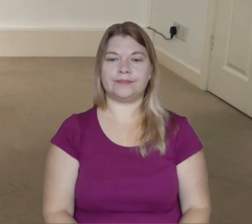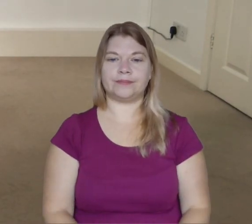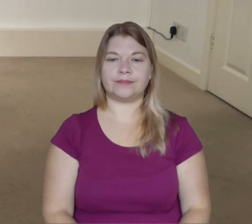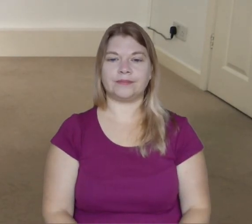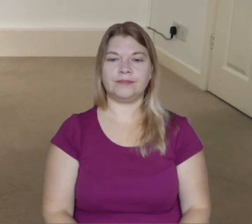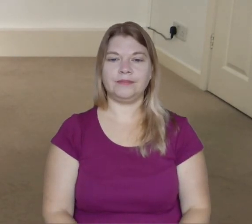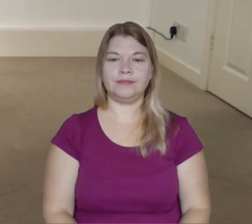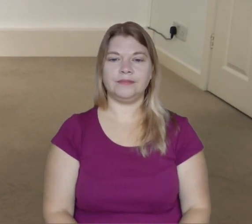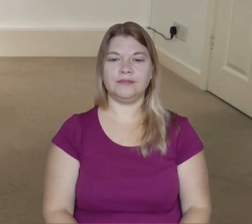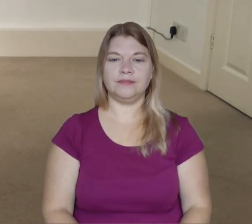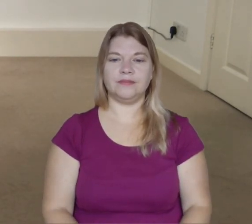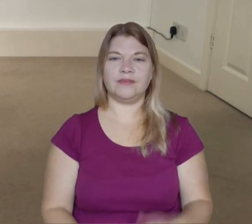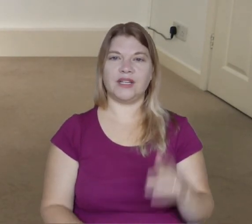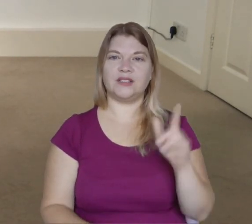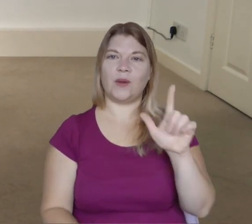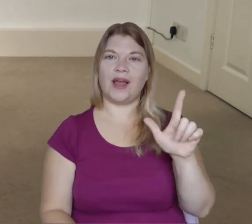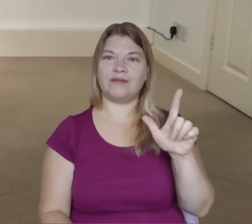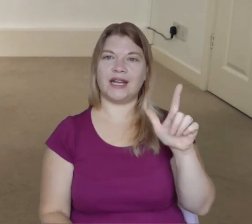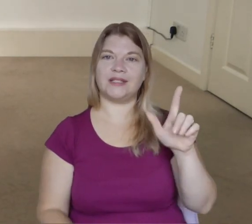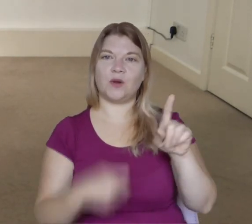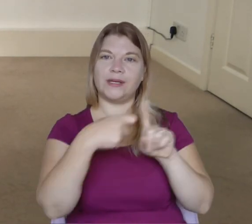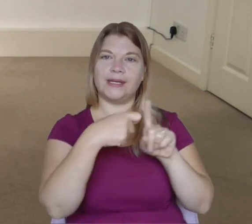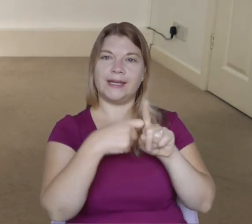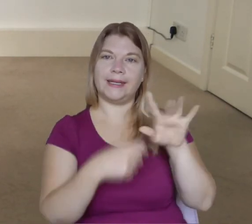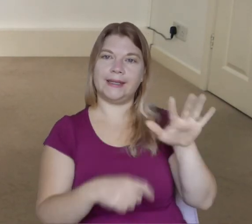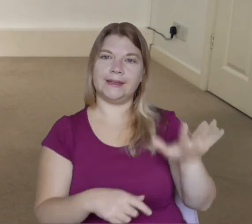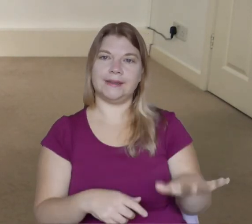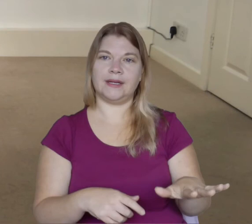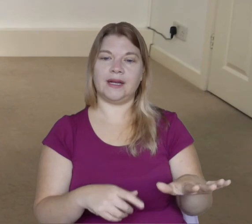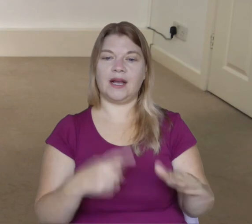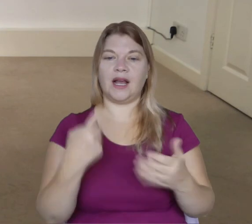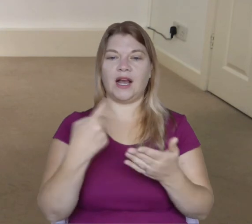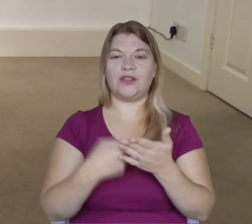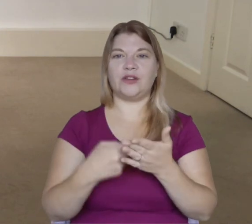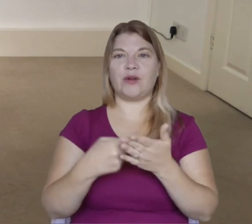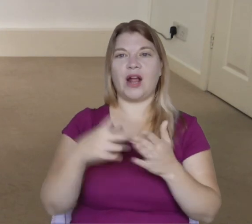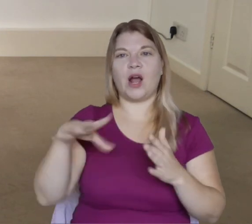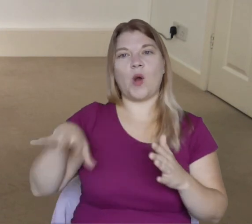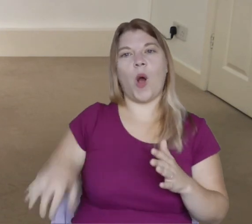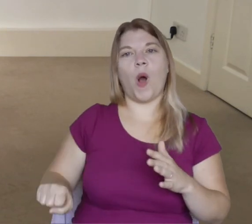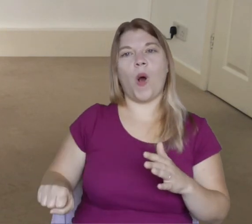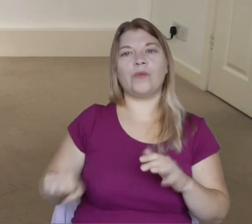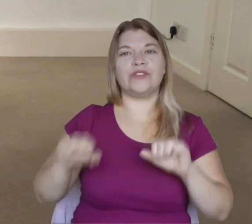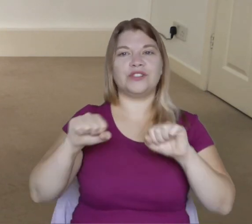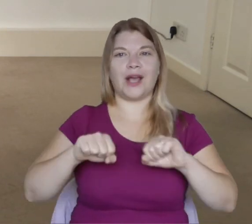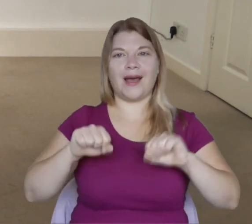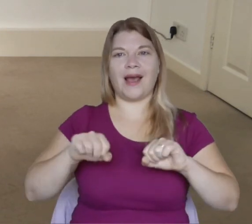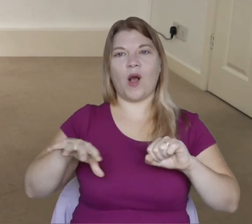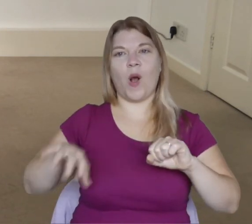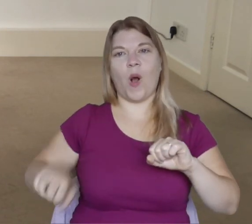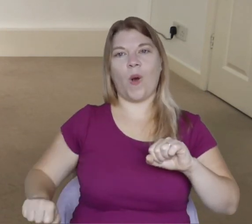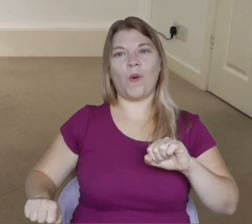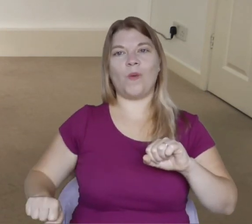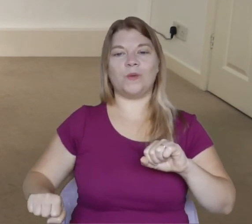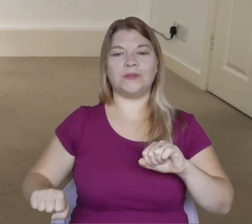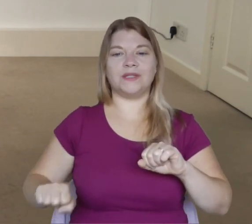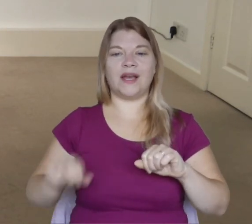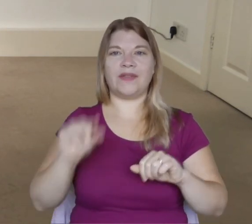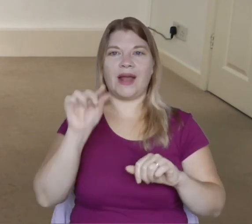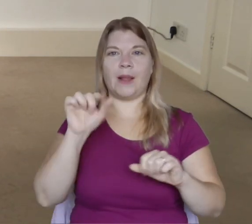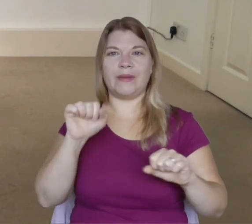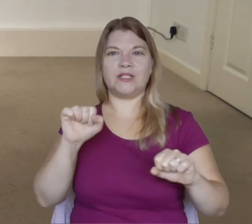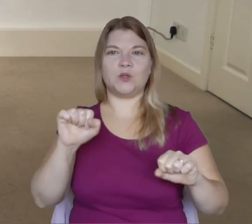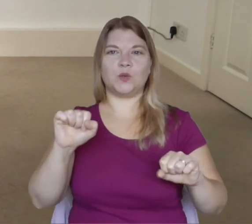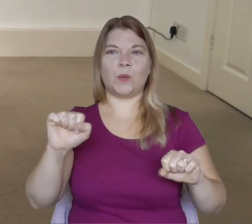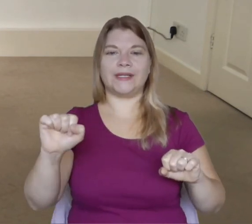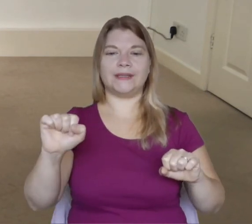if you place your left hand on your knee, and if you take your right hand behind you to hold onto the chair behind you, and then just gently